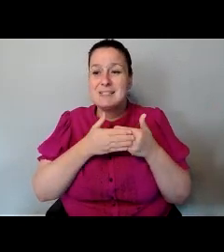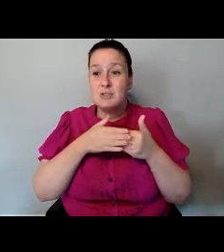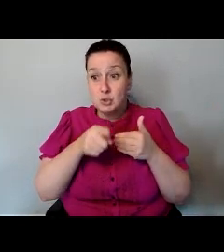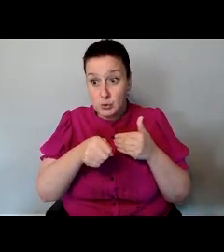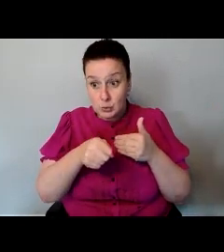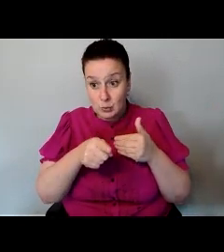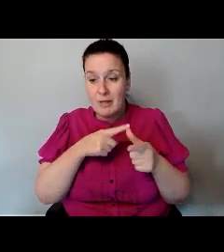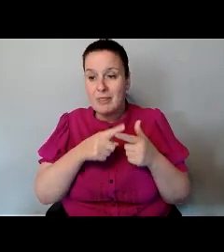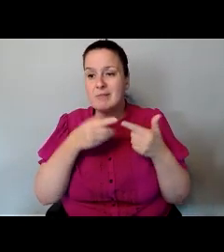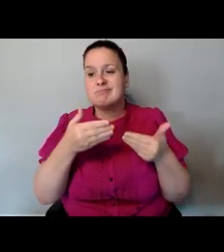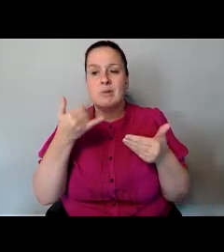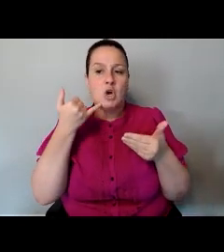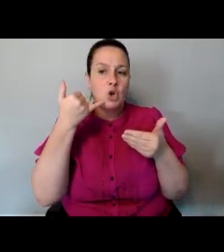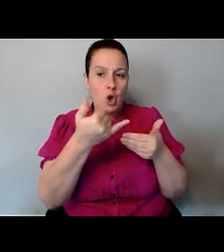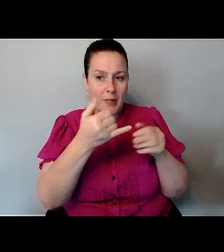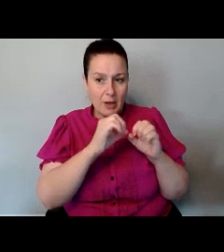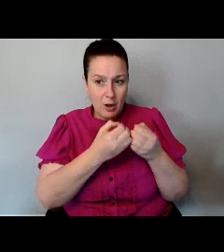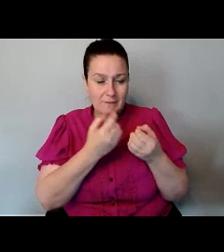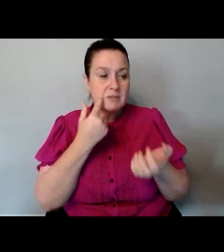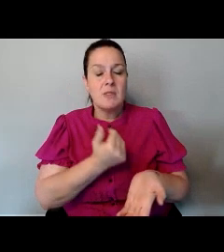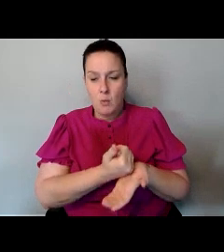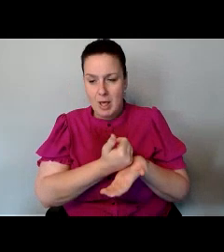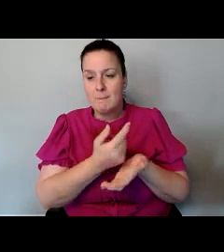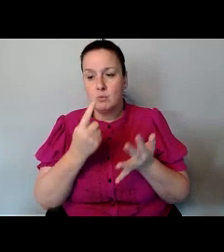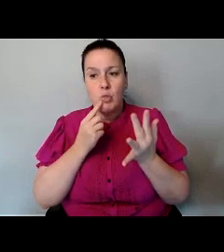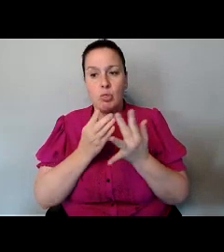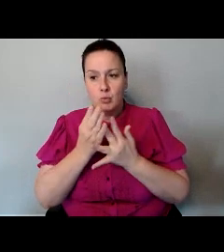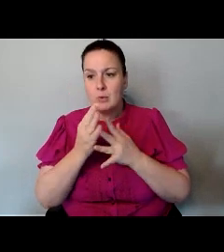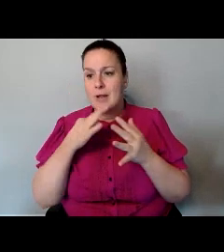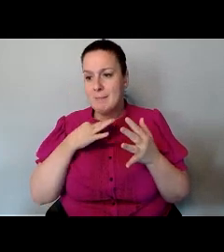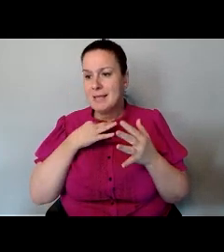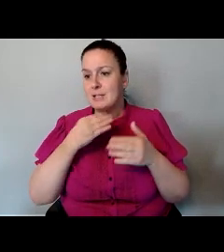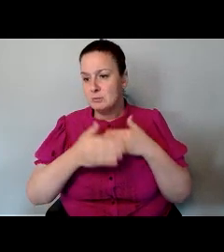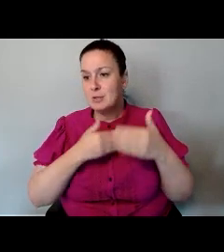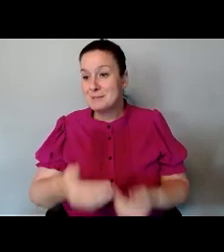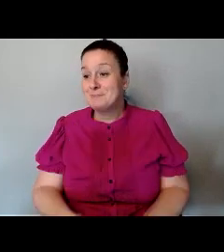then call that office, and then they can help you also through the application process.